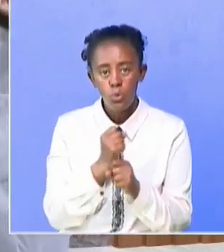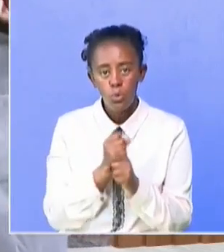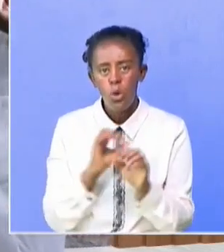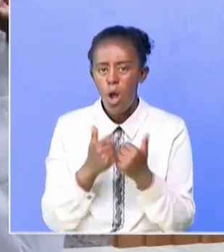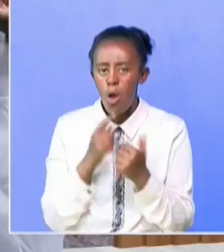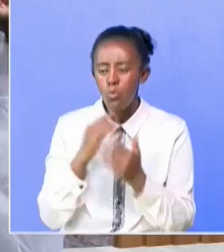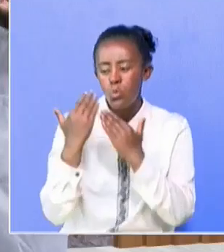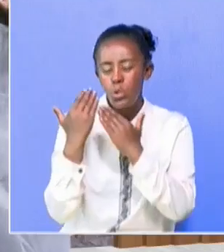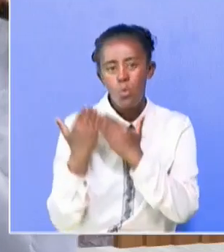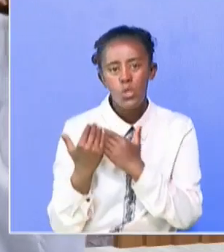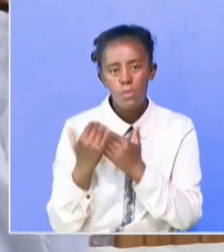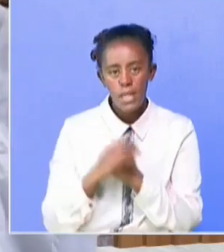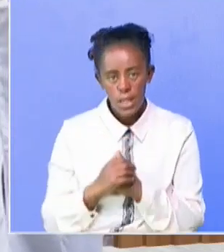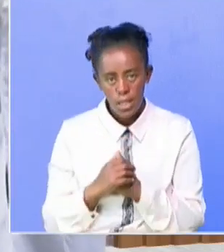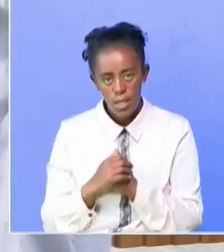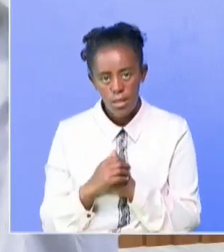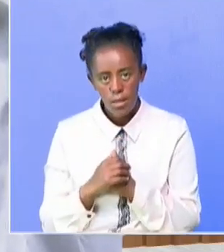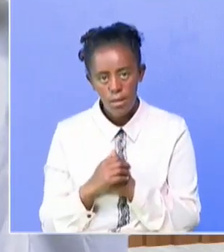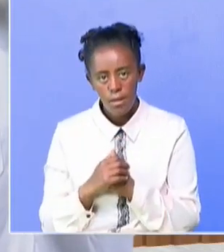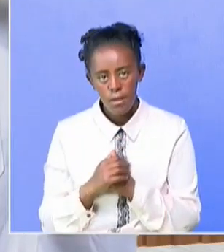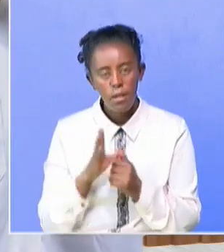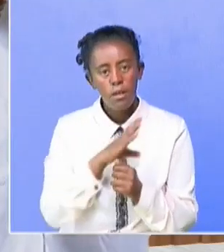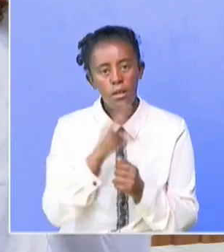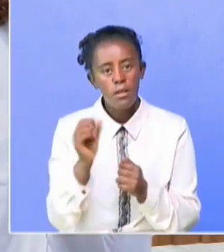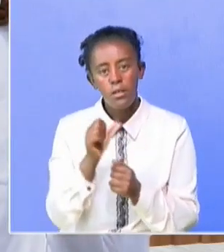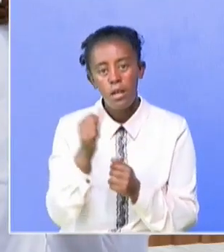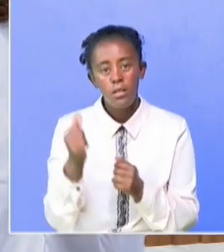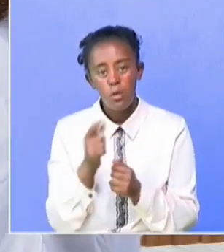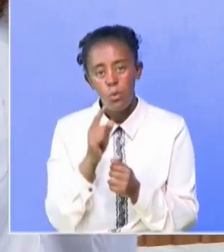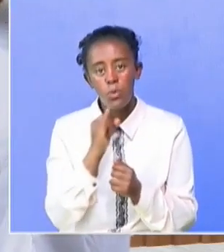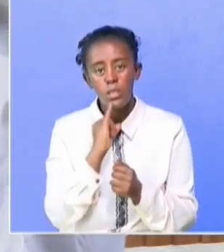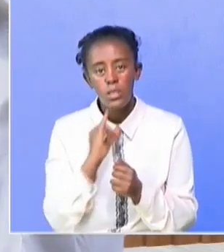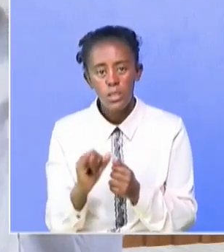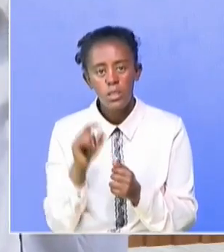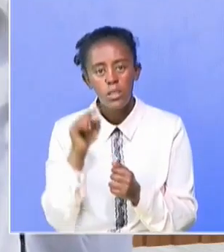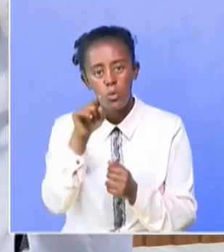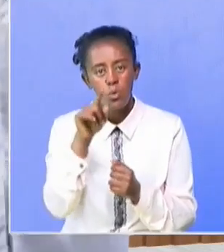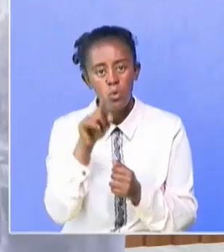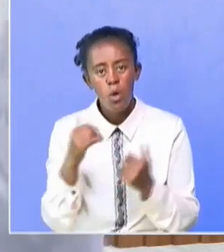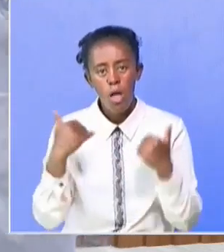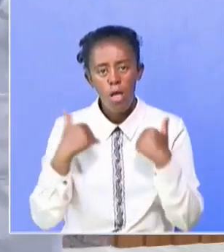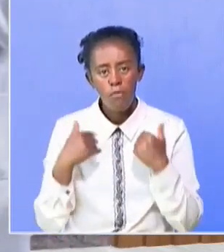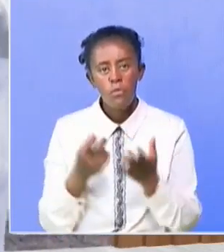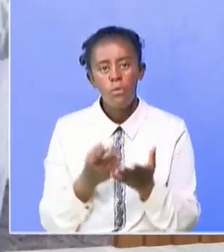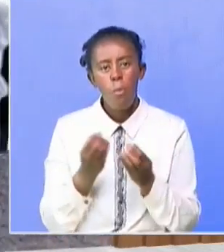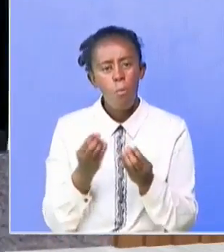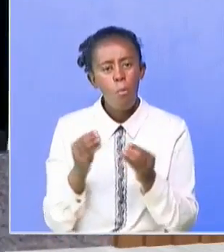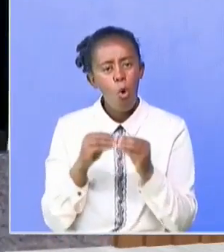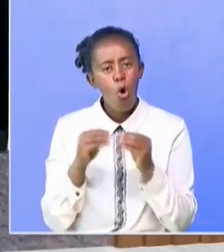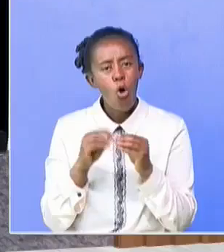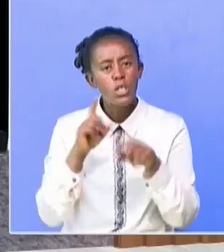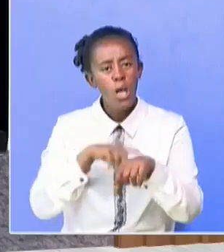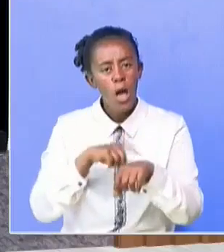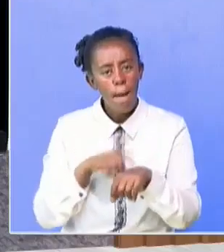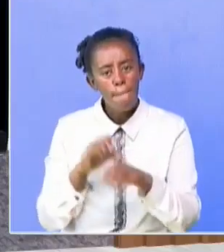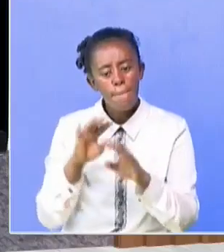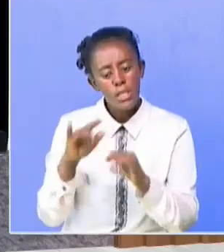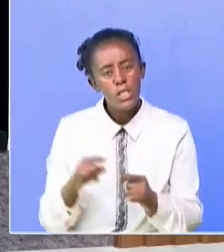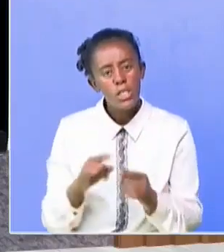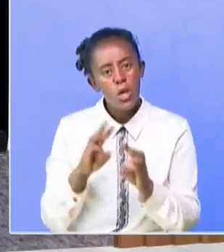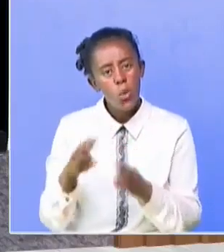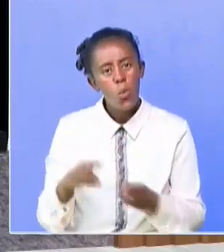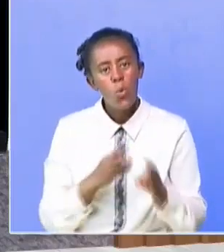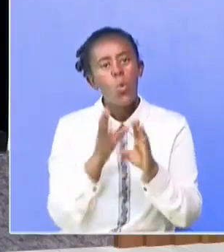take responsibility. And the other one is that you have to give more time, you see, the way how you